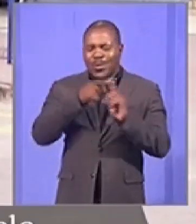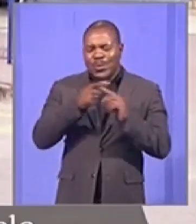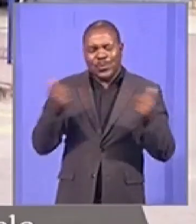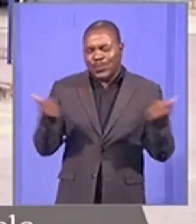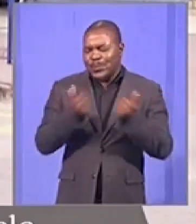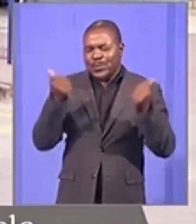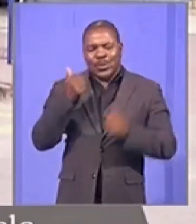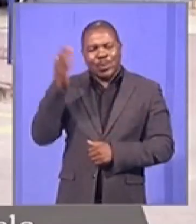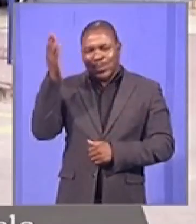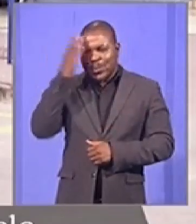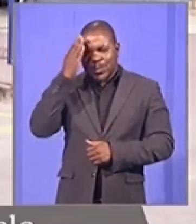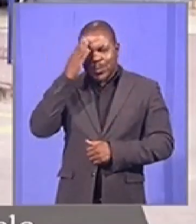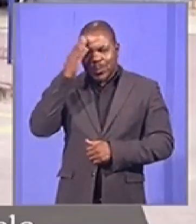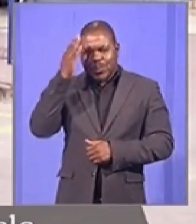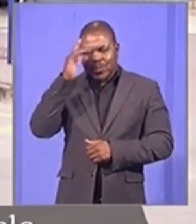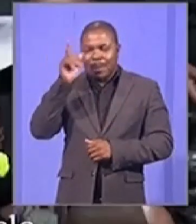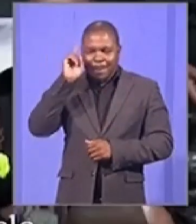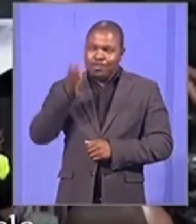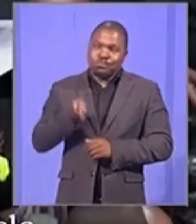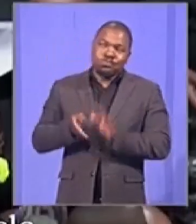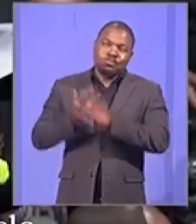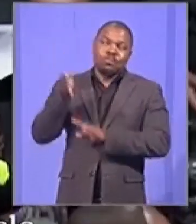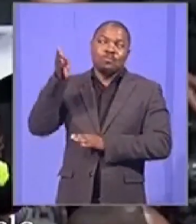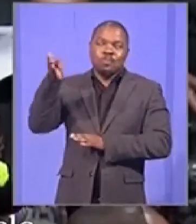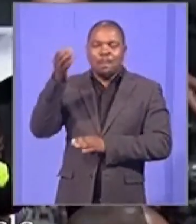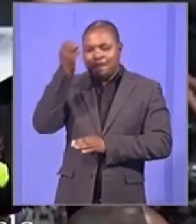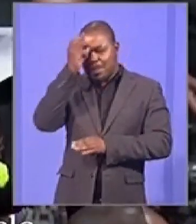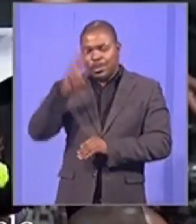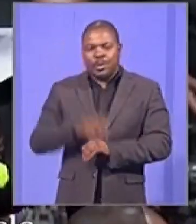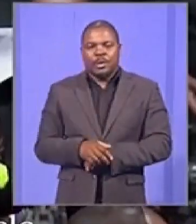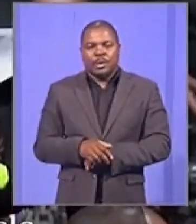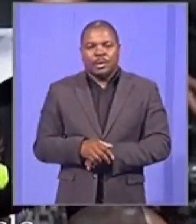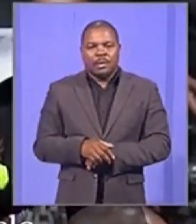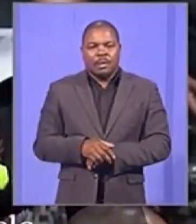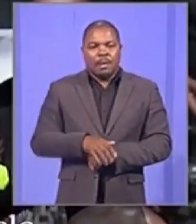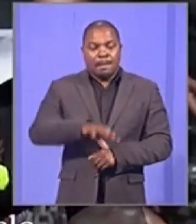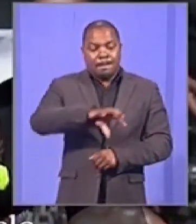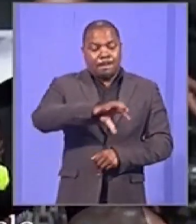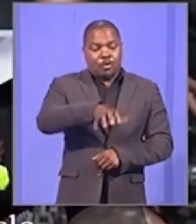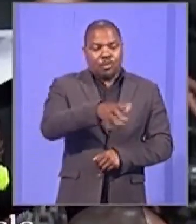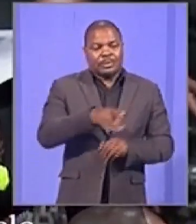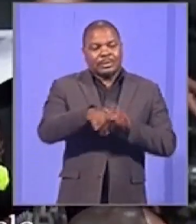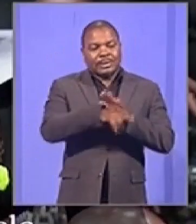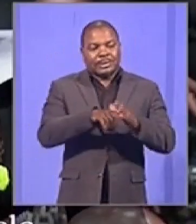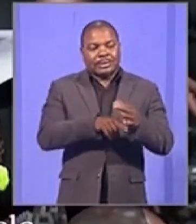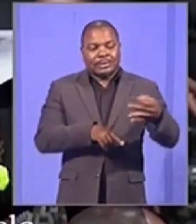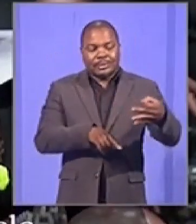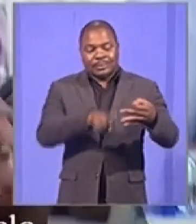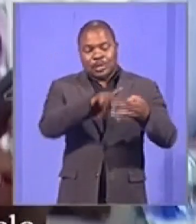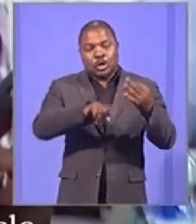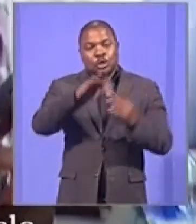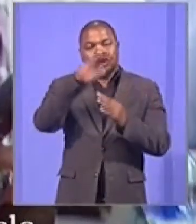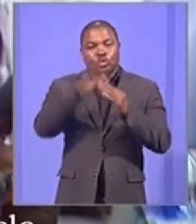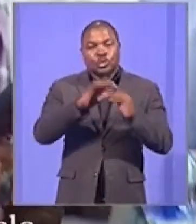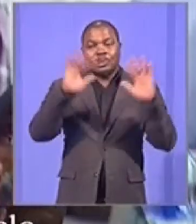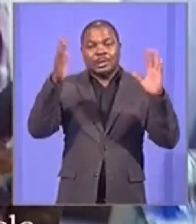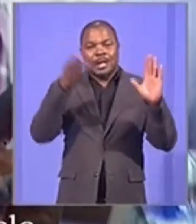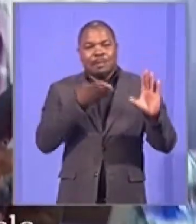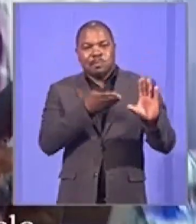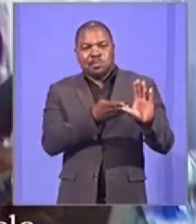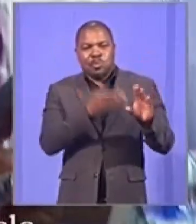hore o tshwanetse go ya Pretoria. Ditereke tse tharo tsa province di hlaheletse ho tse 10 tse sebeditseng hantle